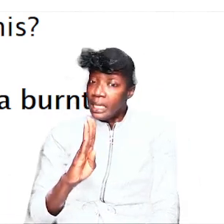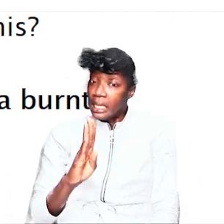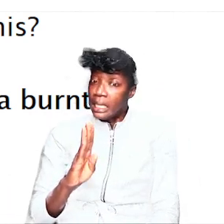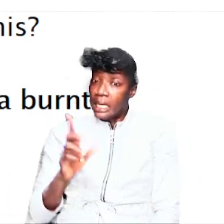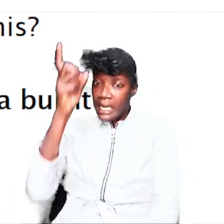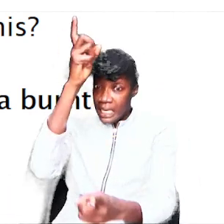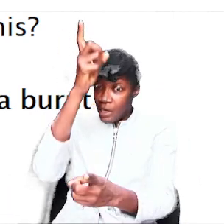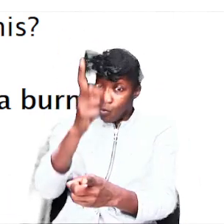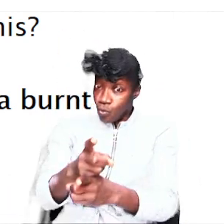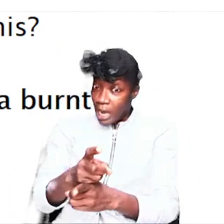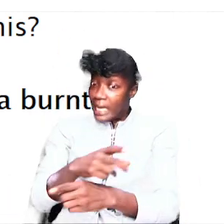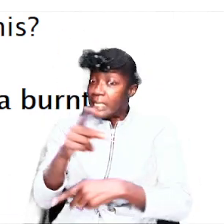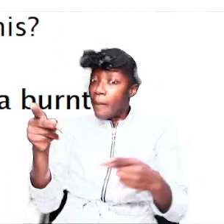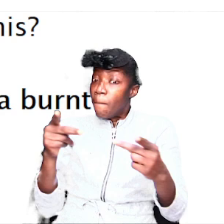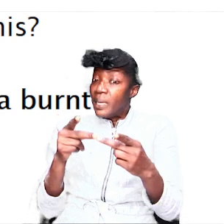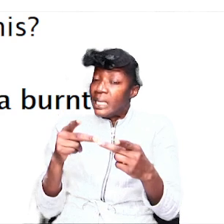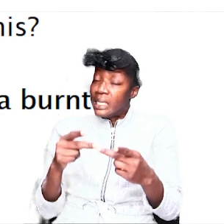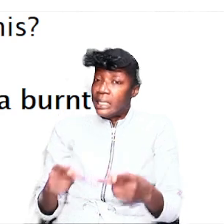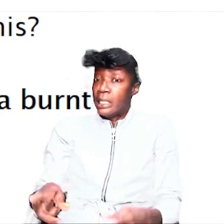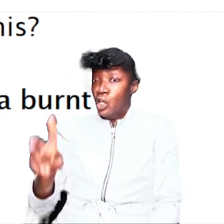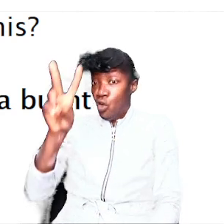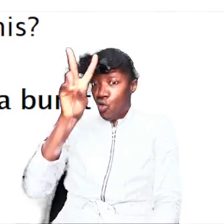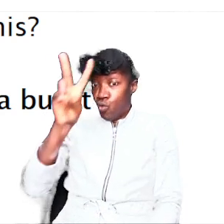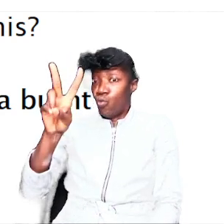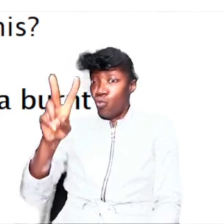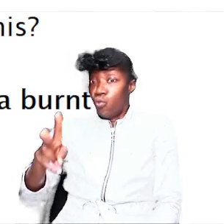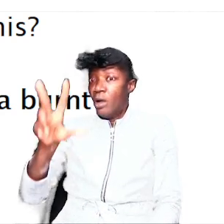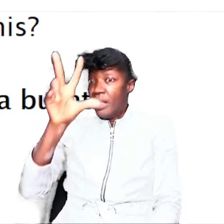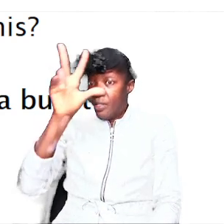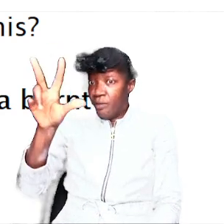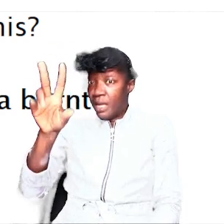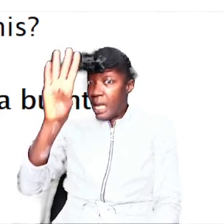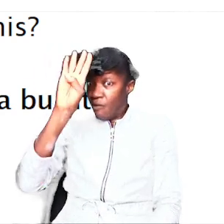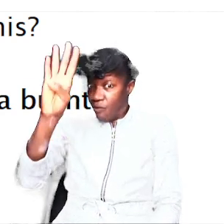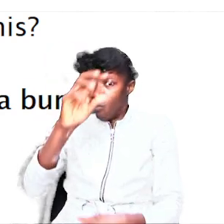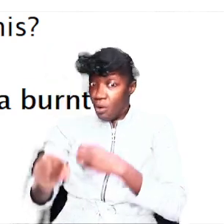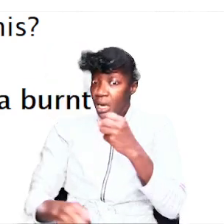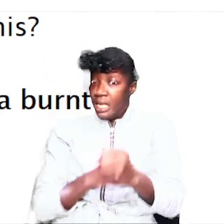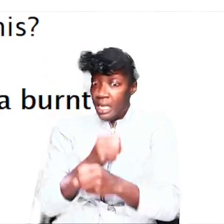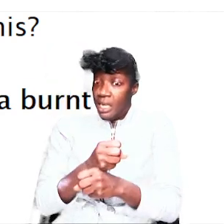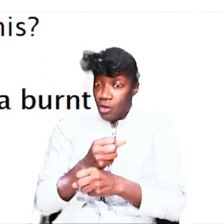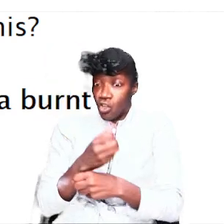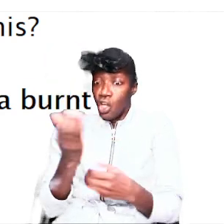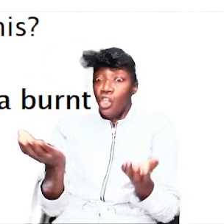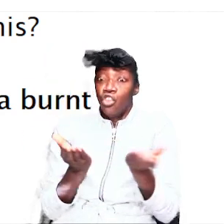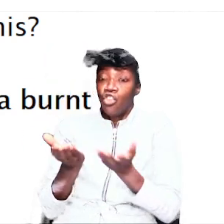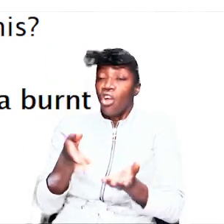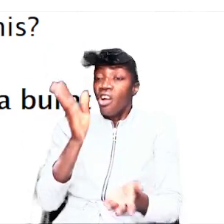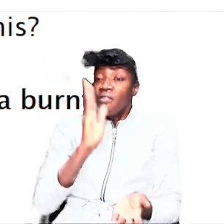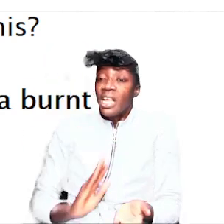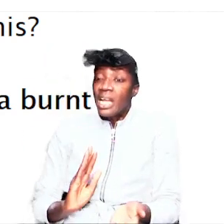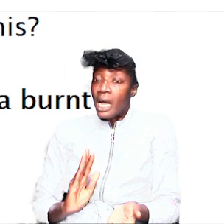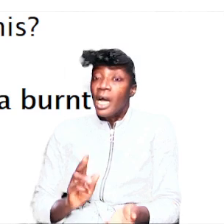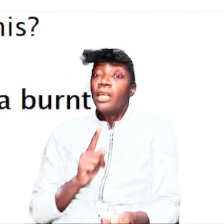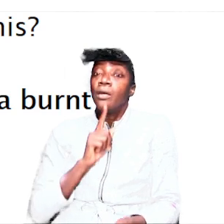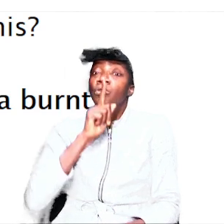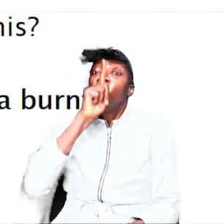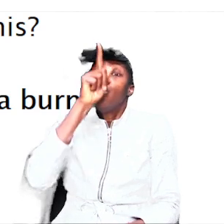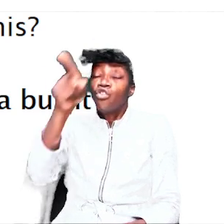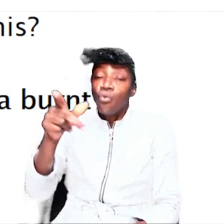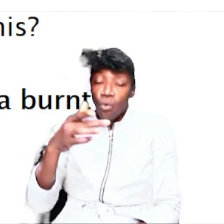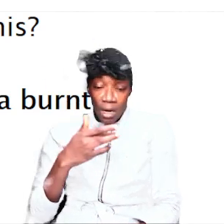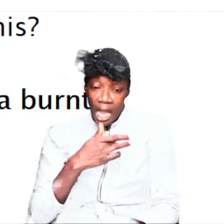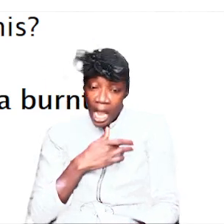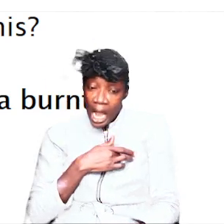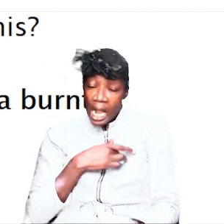after 3 years, 4 years of serving God, we must try to make sure that our heart is in the right place. God is